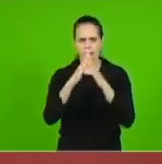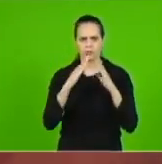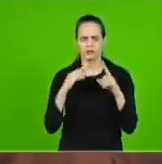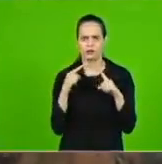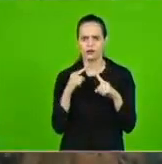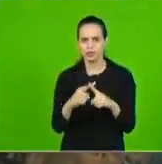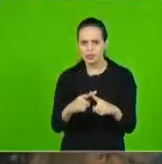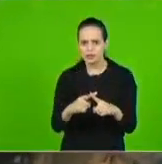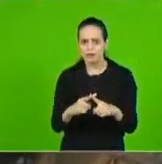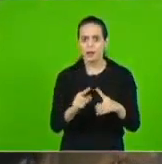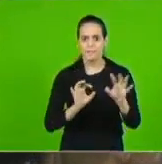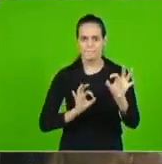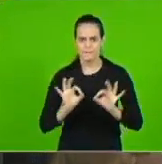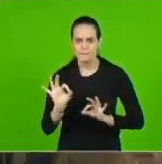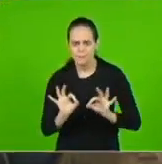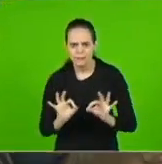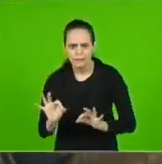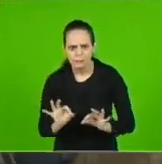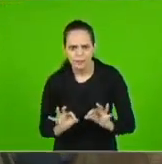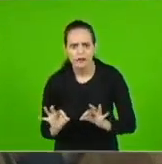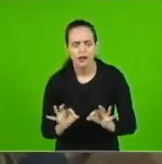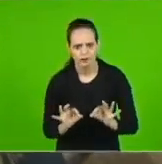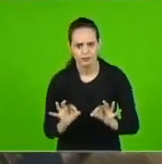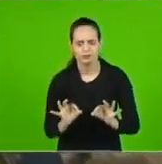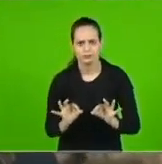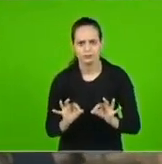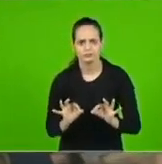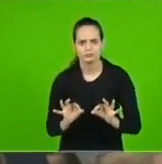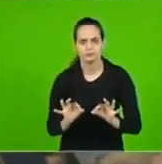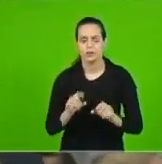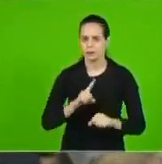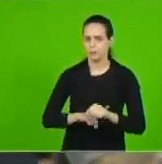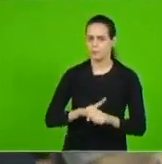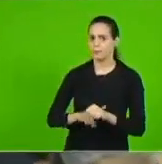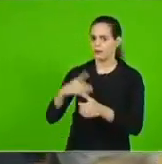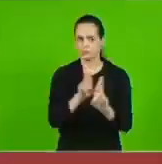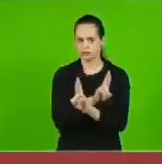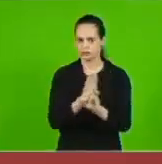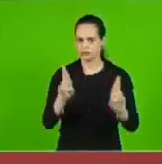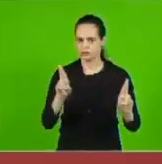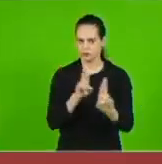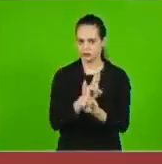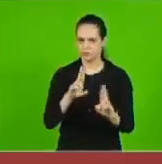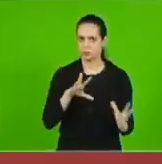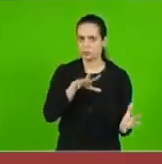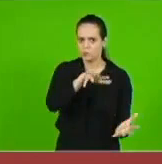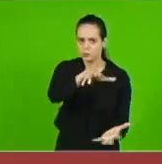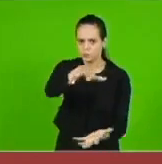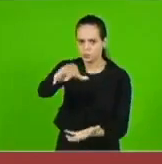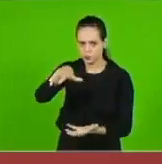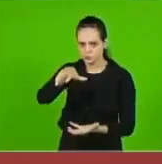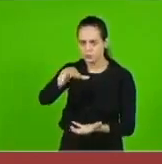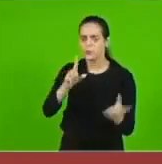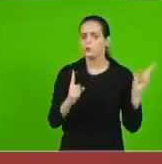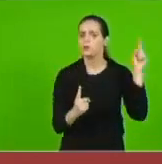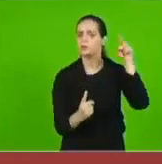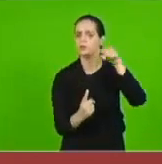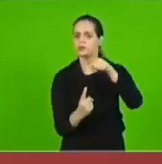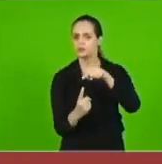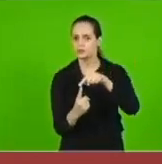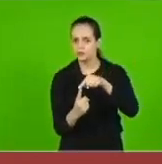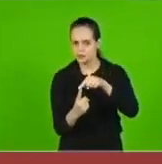and the church needs to be ready to hear this sound. And the